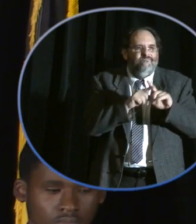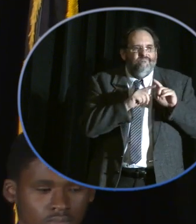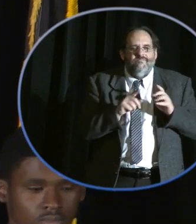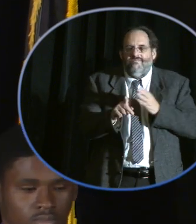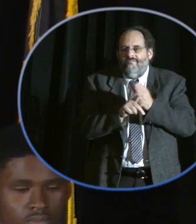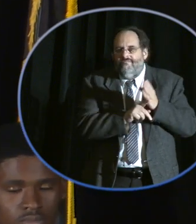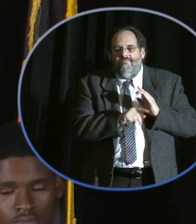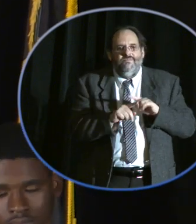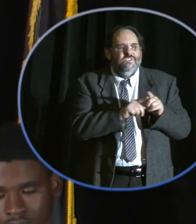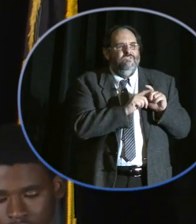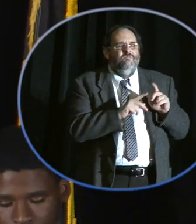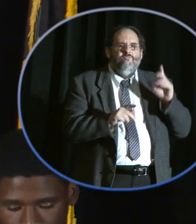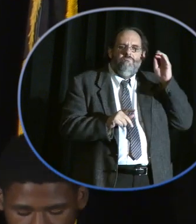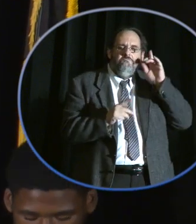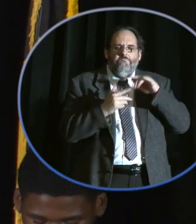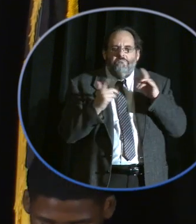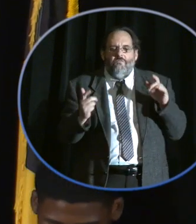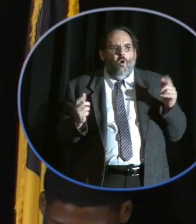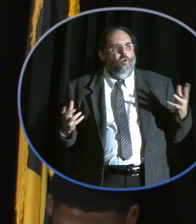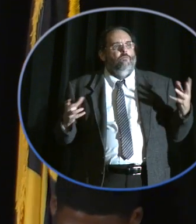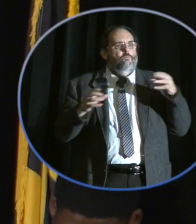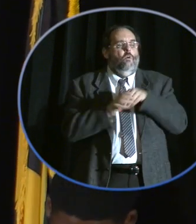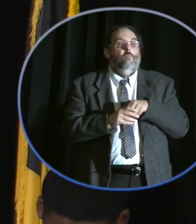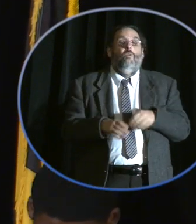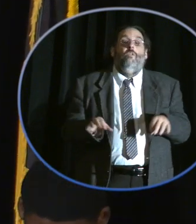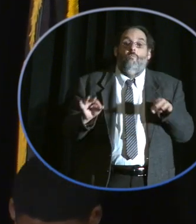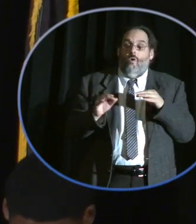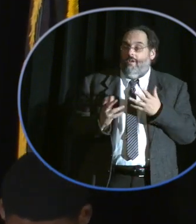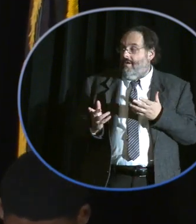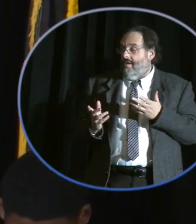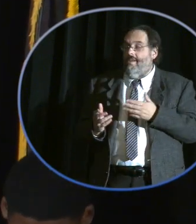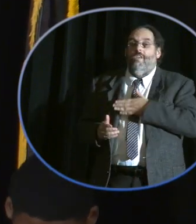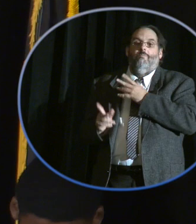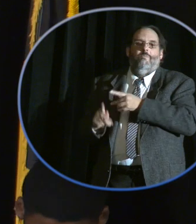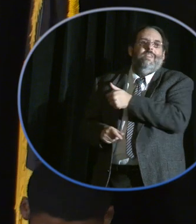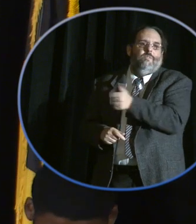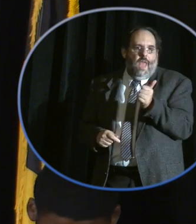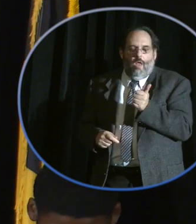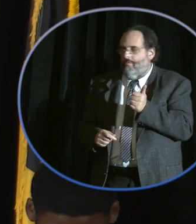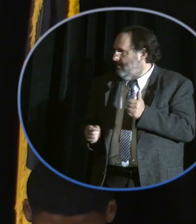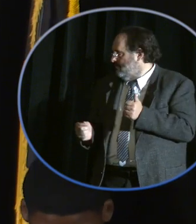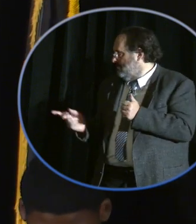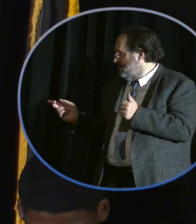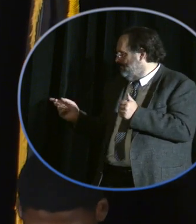life coming around the table. The most important voice, these young people behind me,